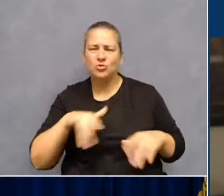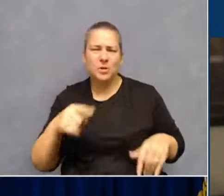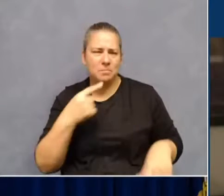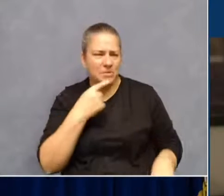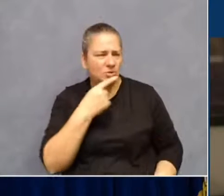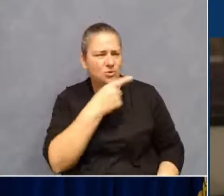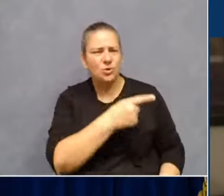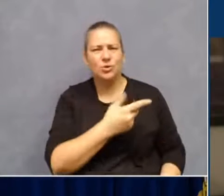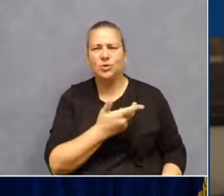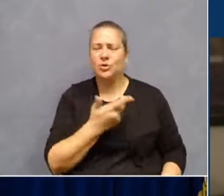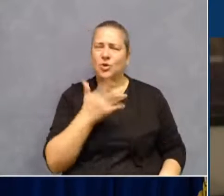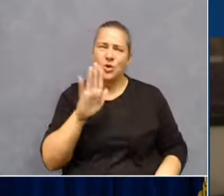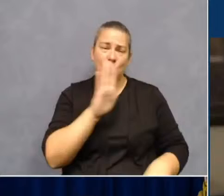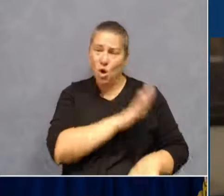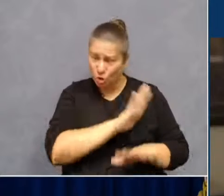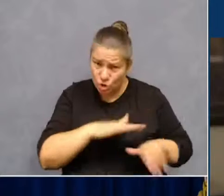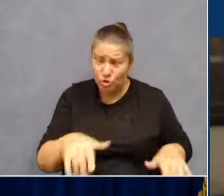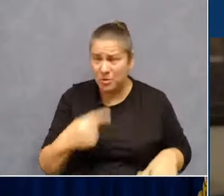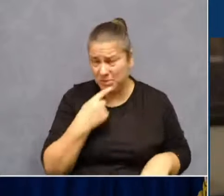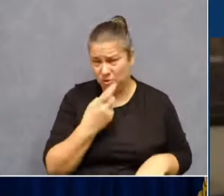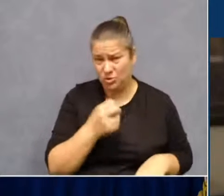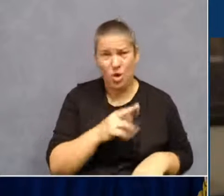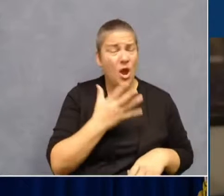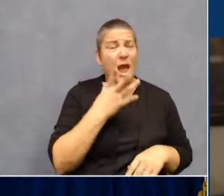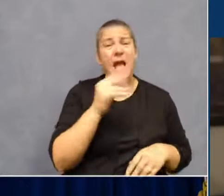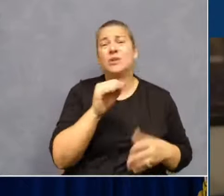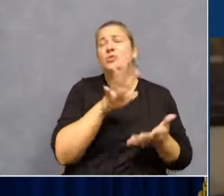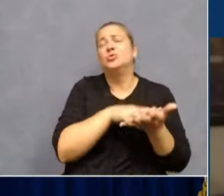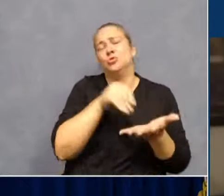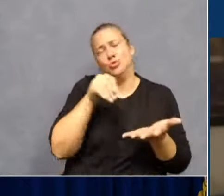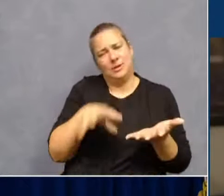impacted and all of those who loved her so much.